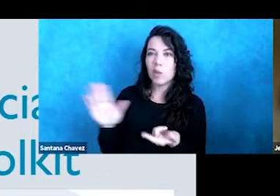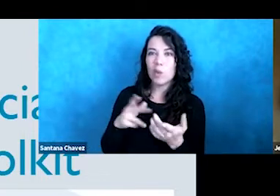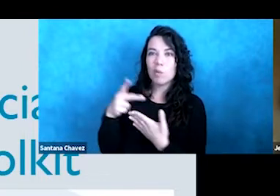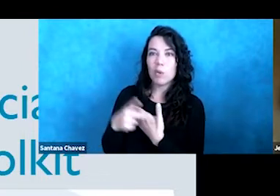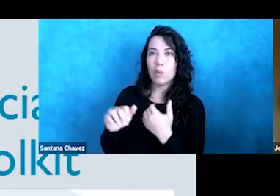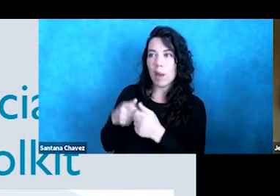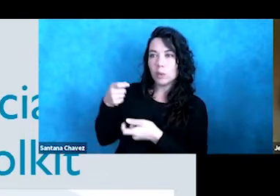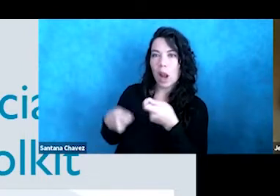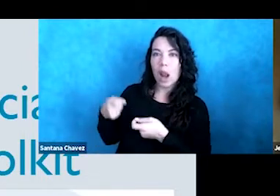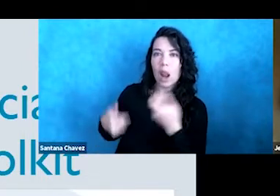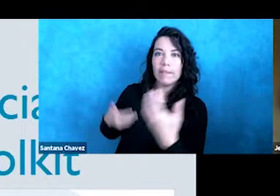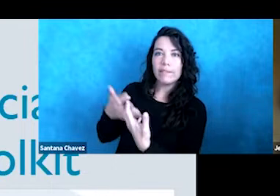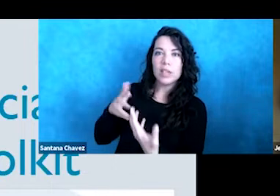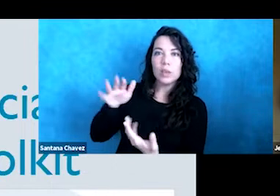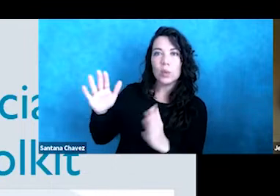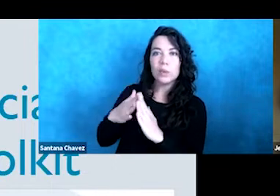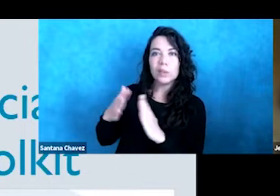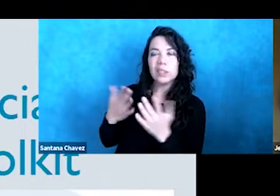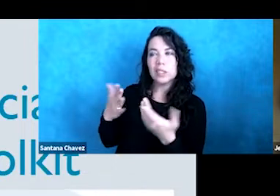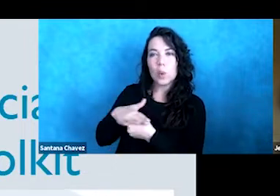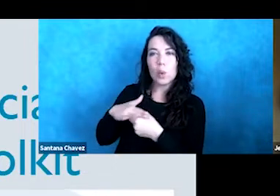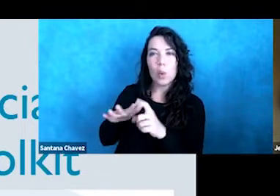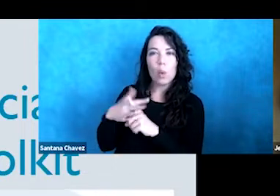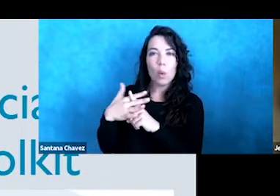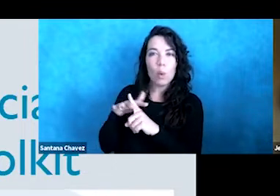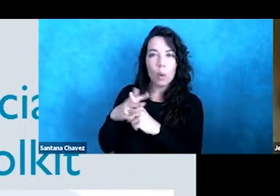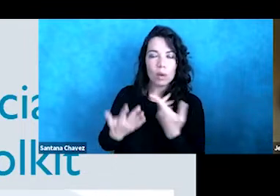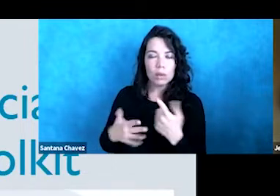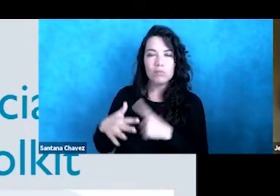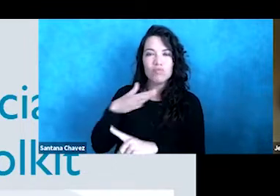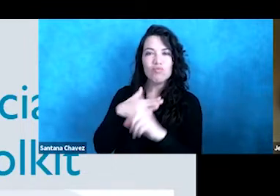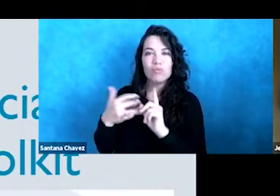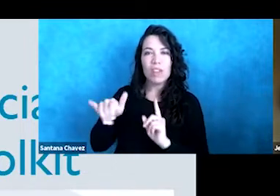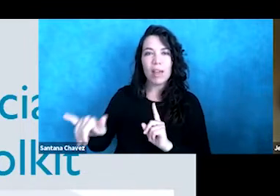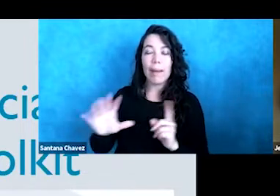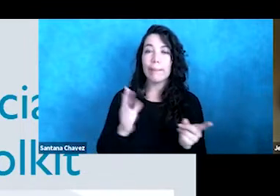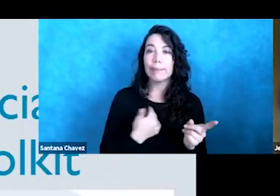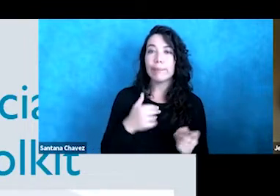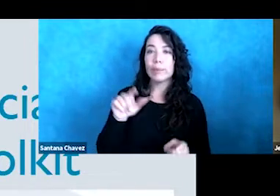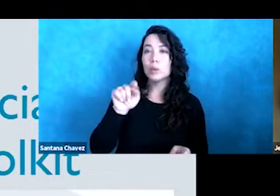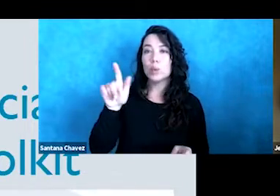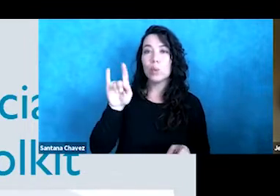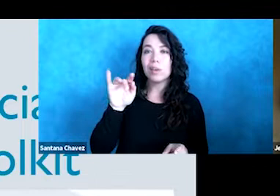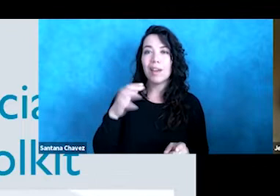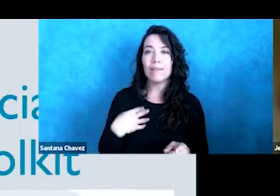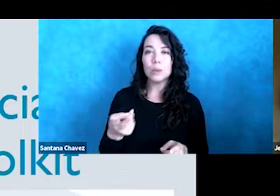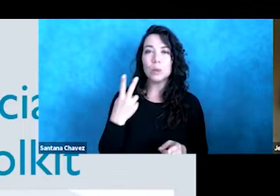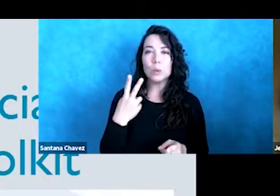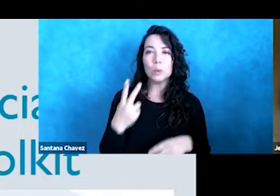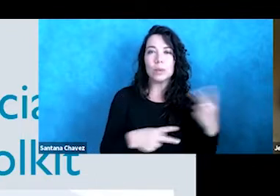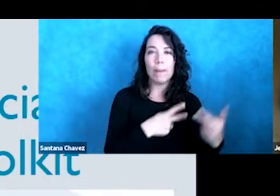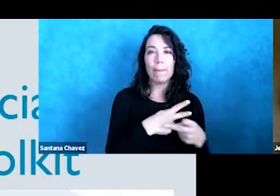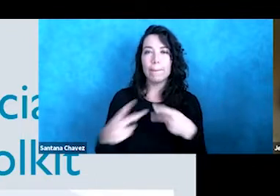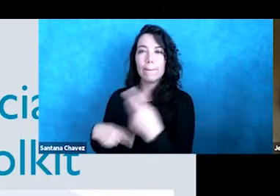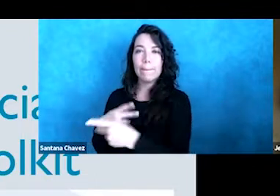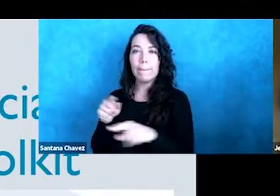needs in the local context. The toolkit comes in two formats. So the first one is an online toolkit,